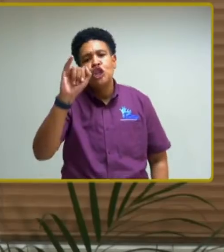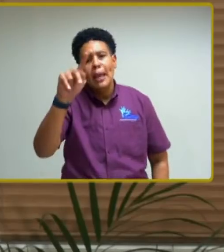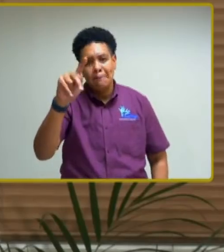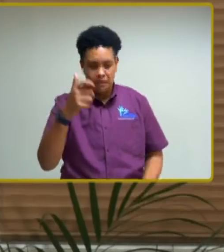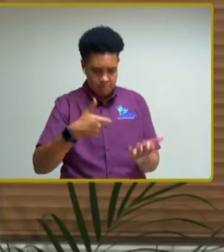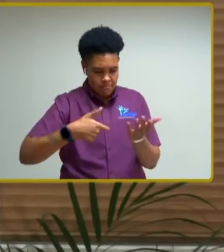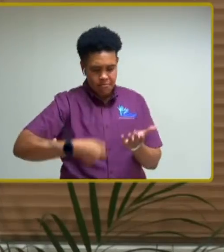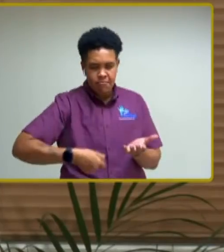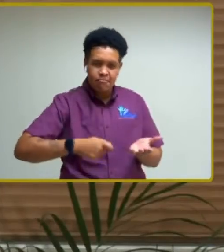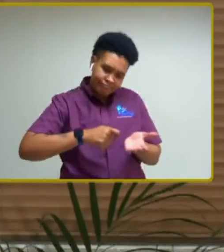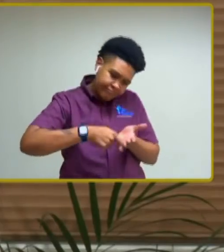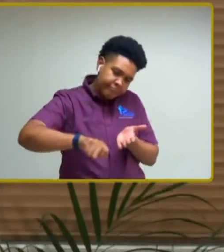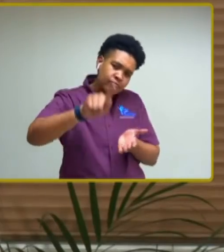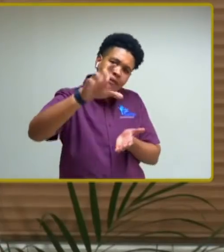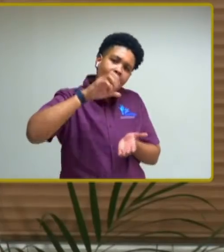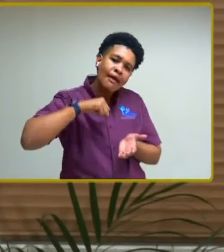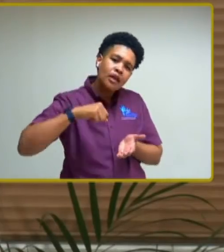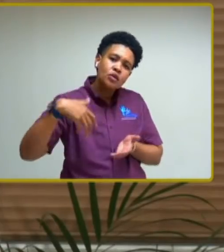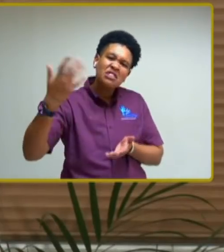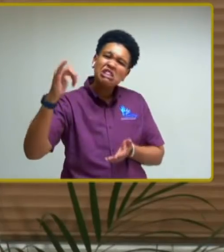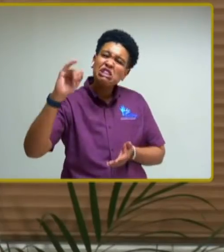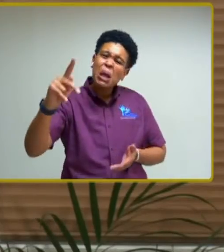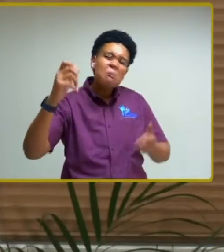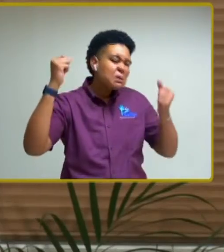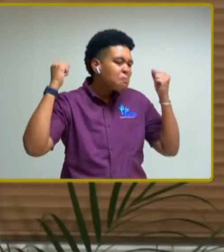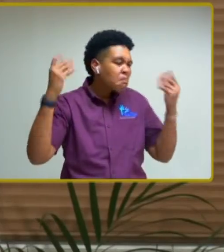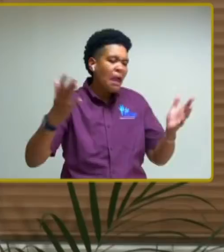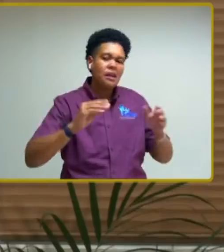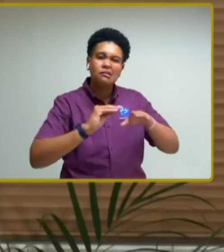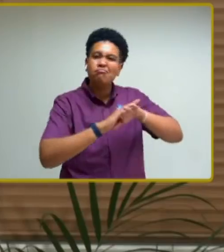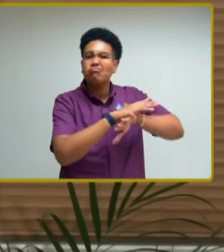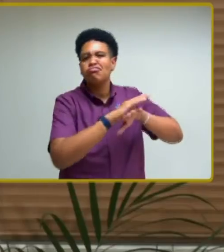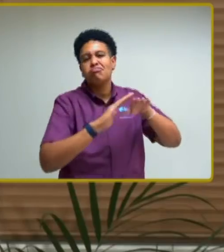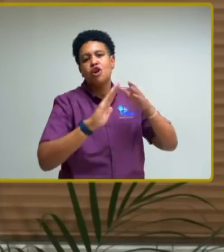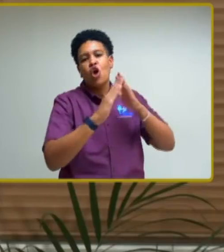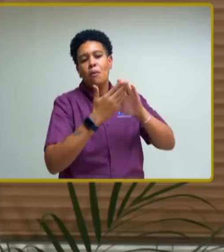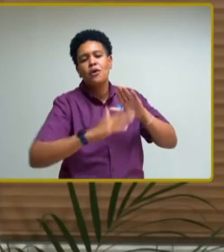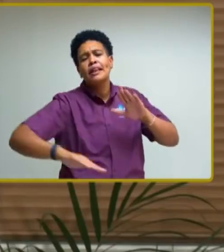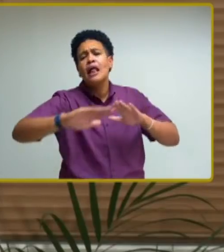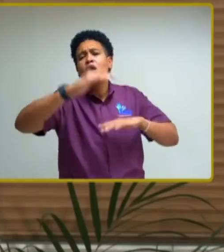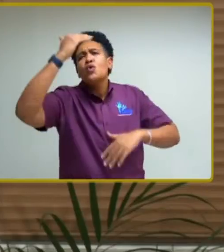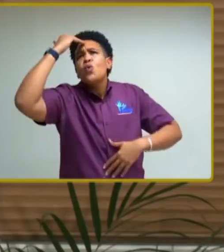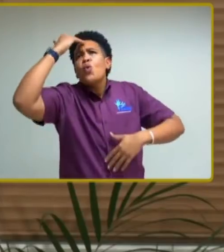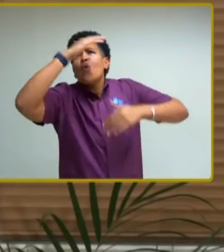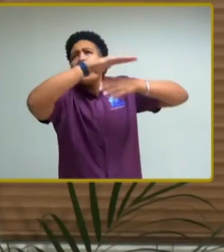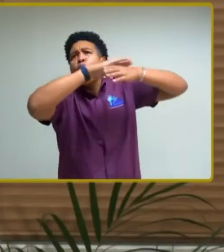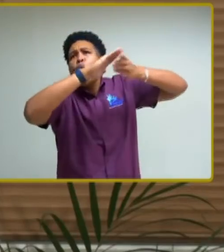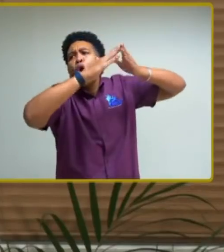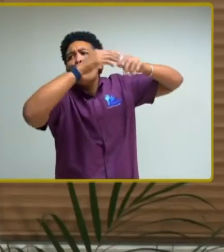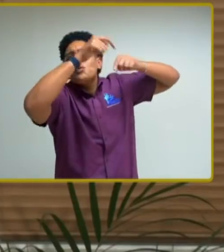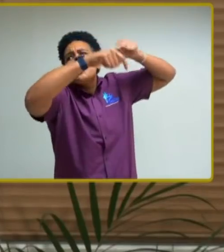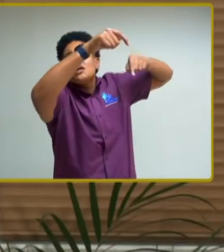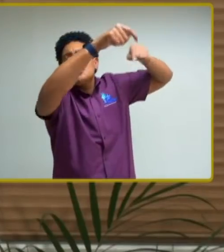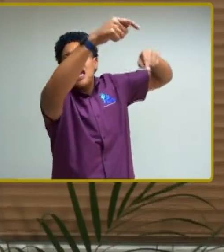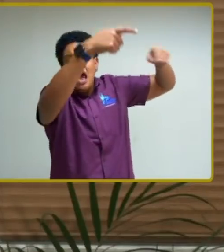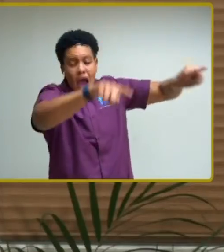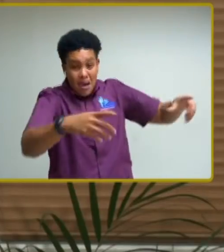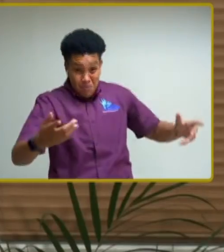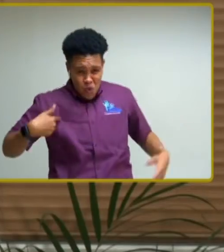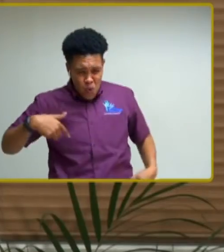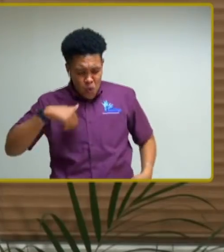And justice of the peace are all over the country, in every community. They know the local community, and so